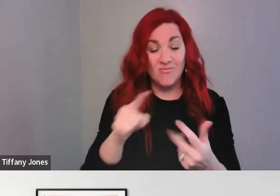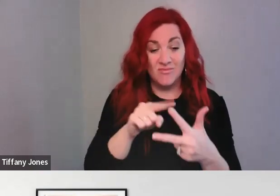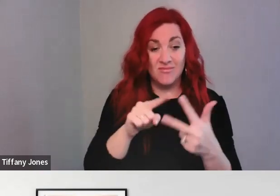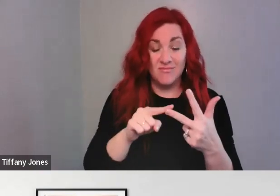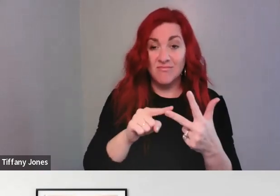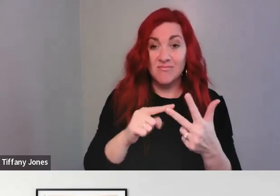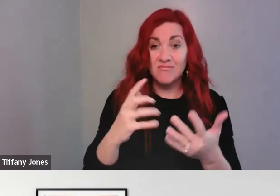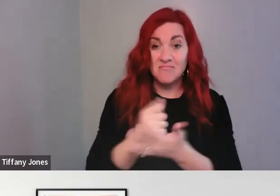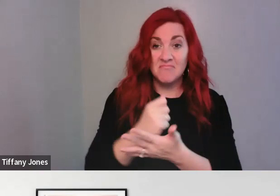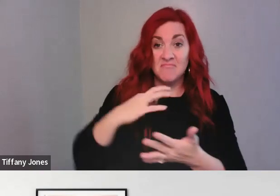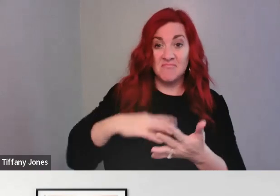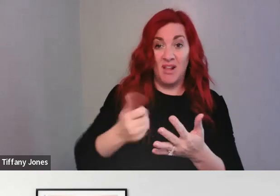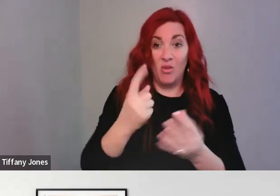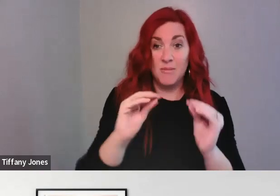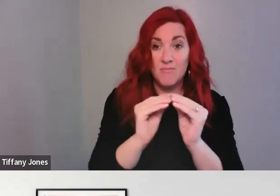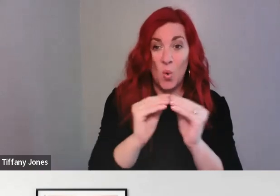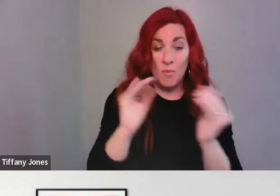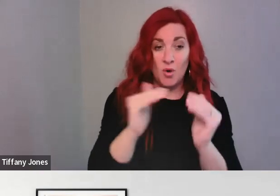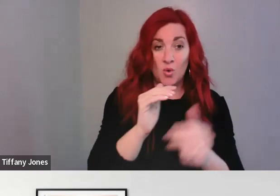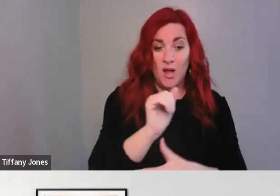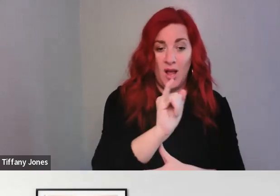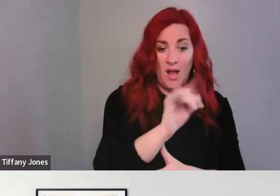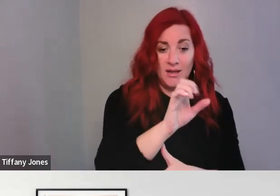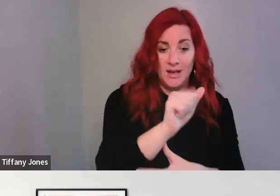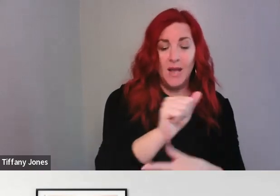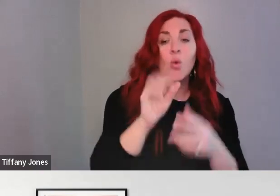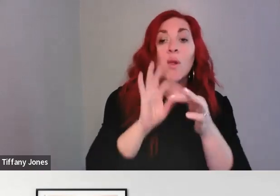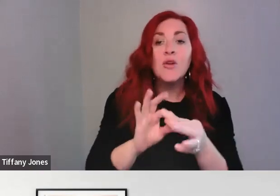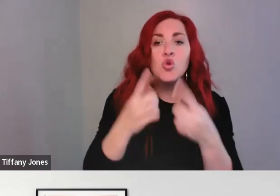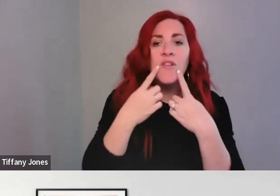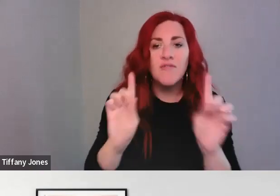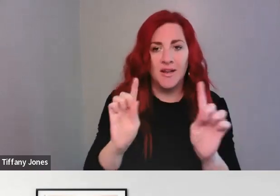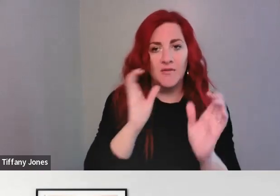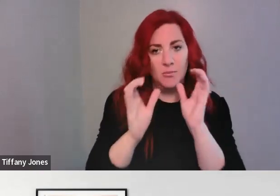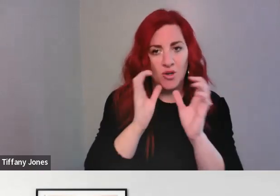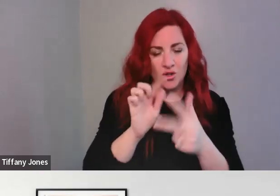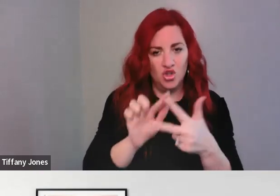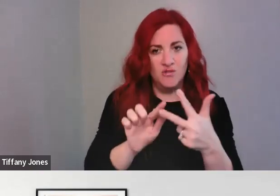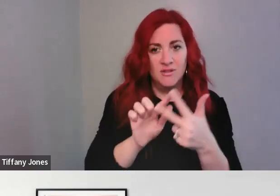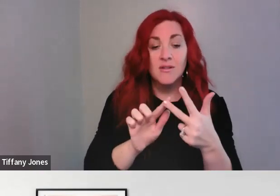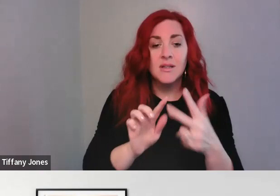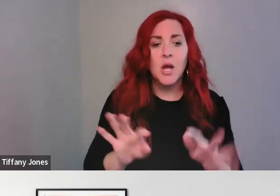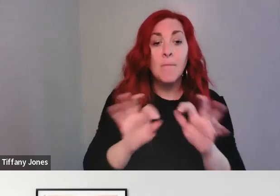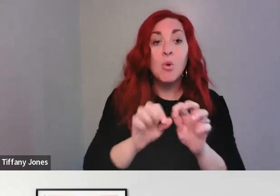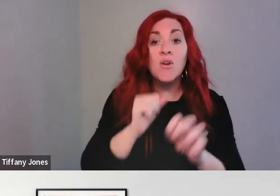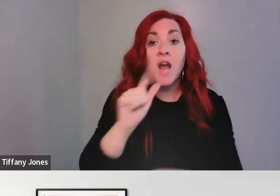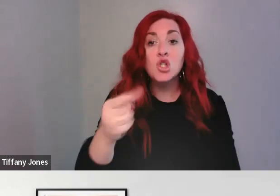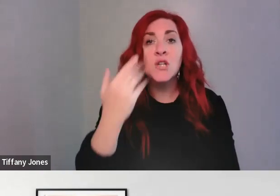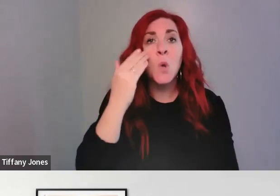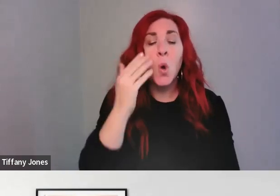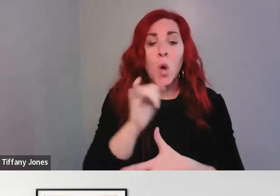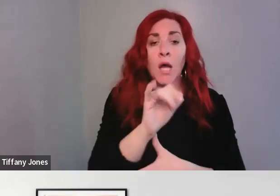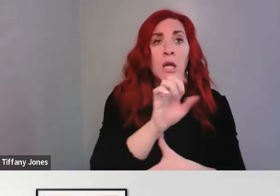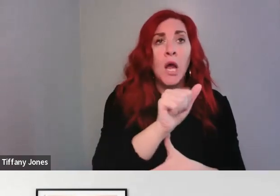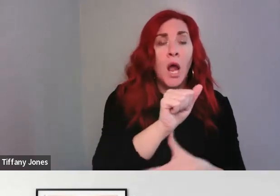more than IDEA does in terms of effective communication. And so that's why I think it's important to not just know about IDEA, but